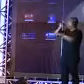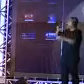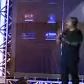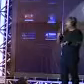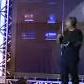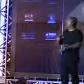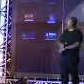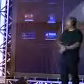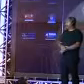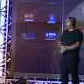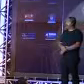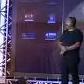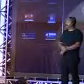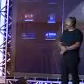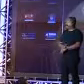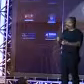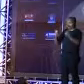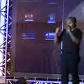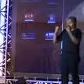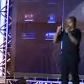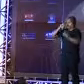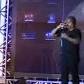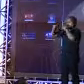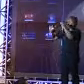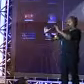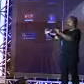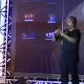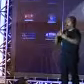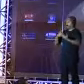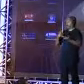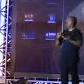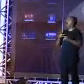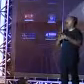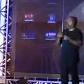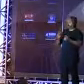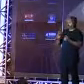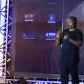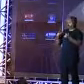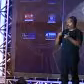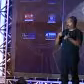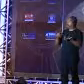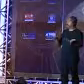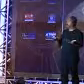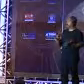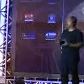and so I picked out a couple of examples.